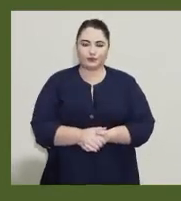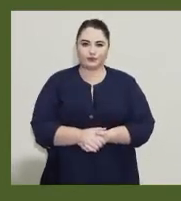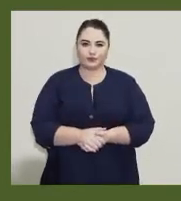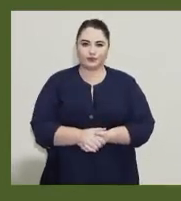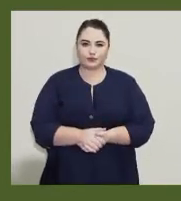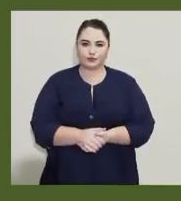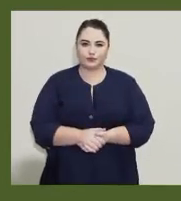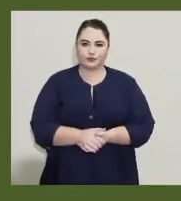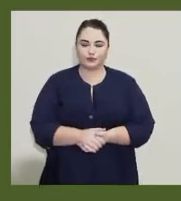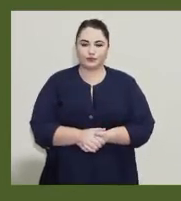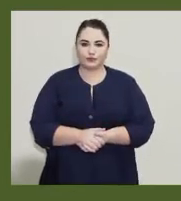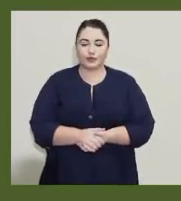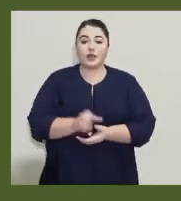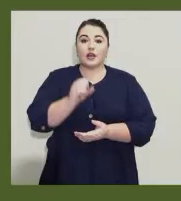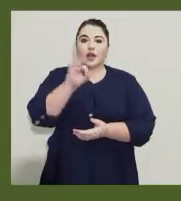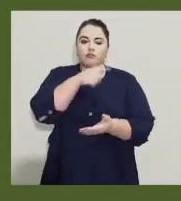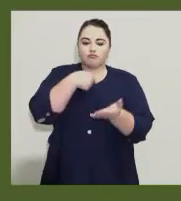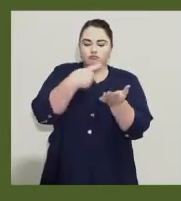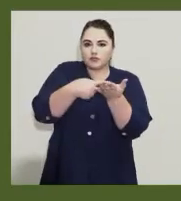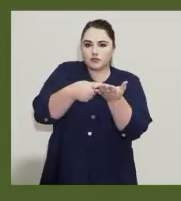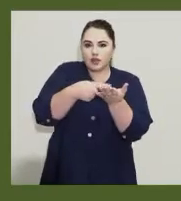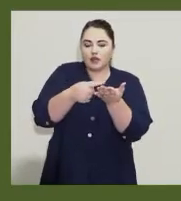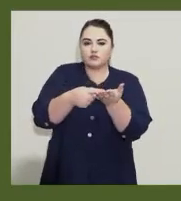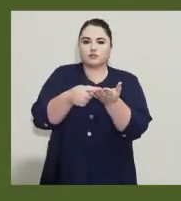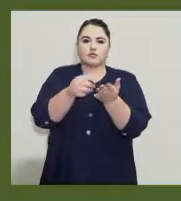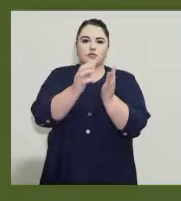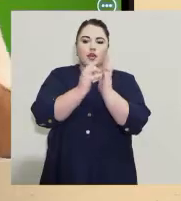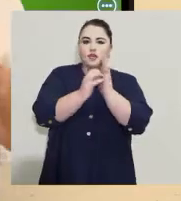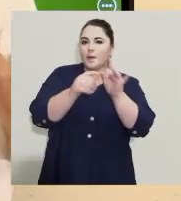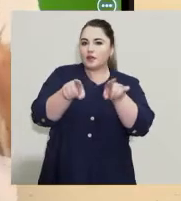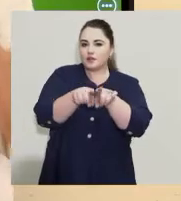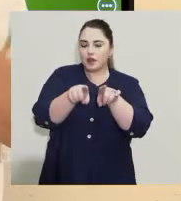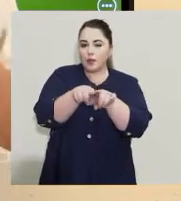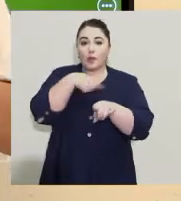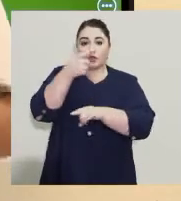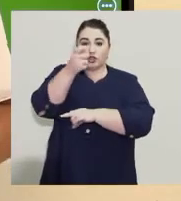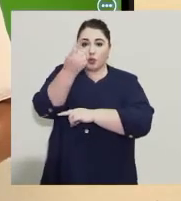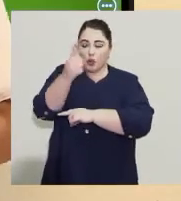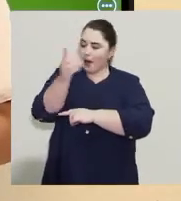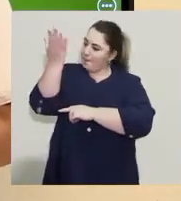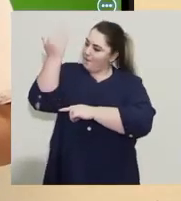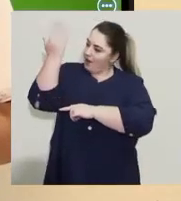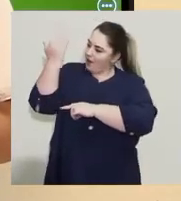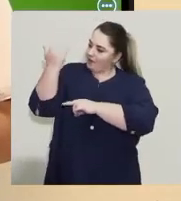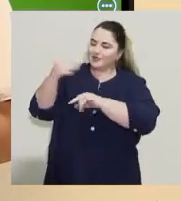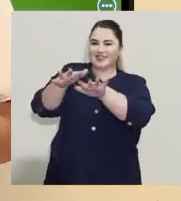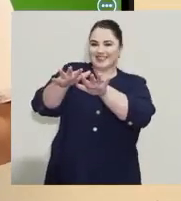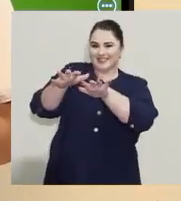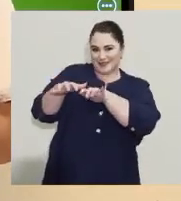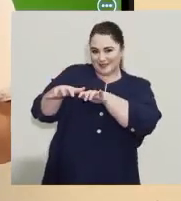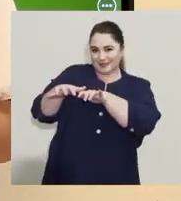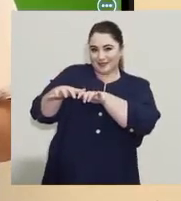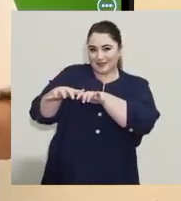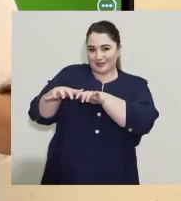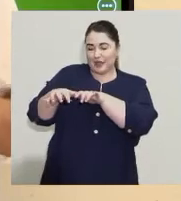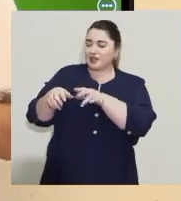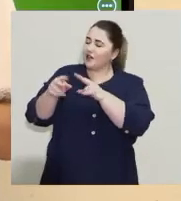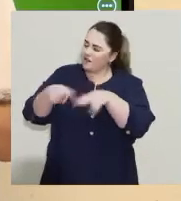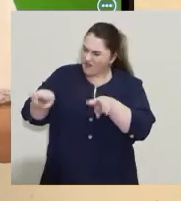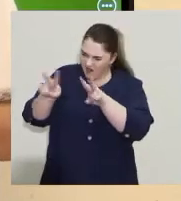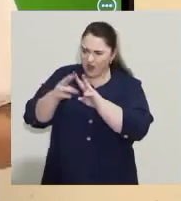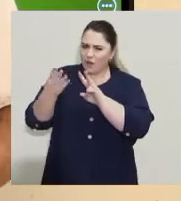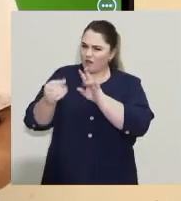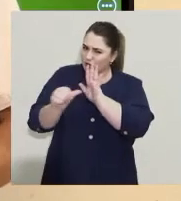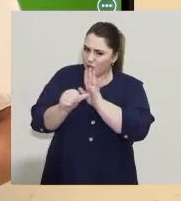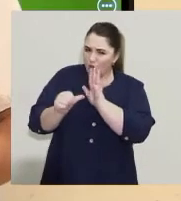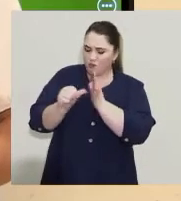So when we talk about these examples, we want to always look at past papers. Very valuable